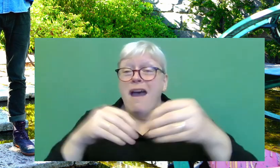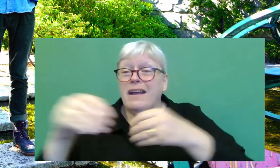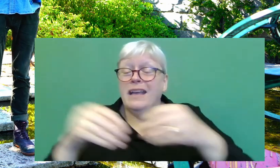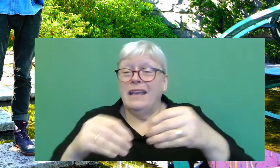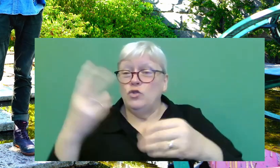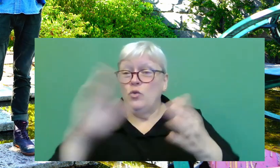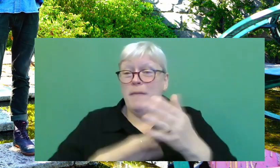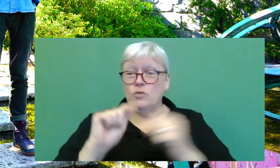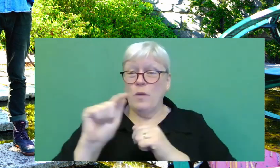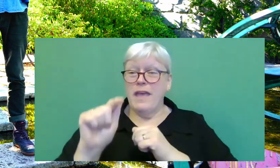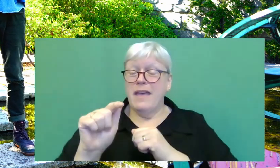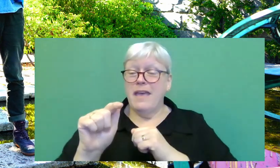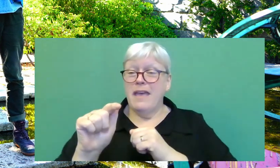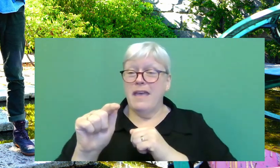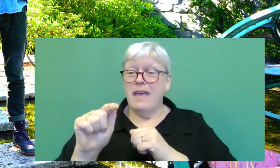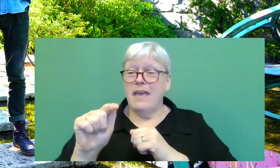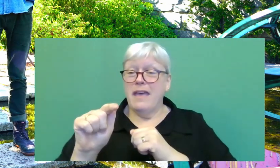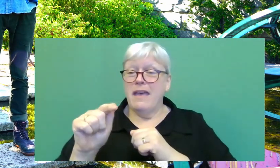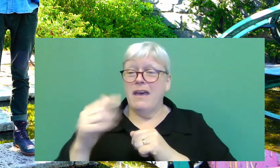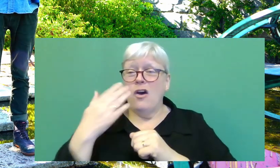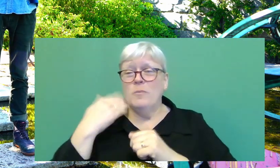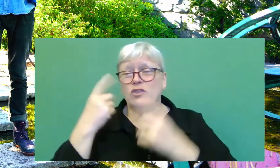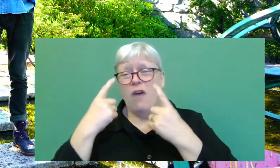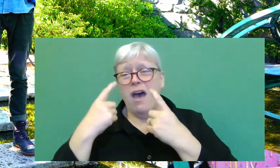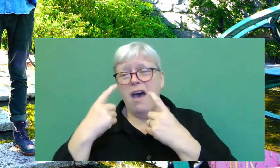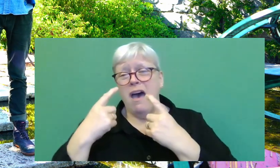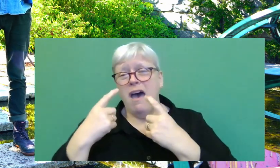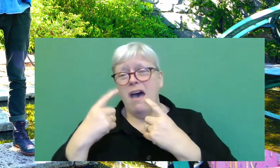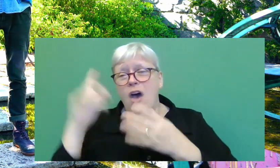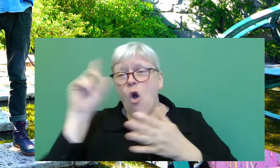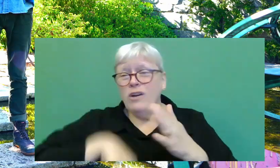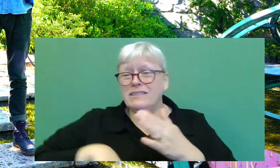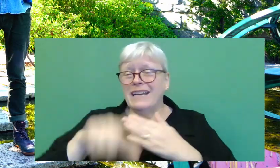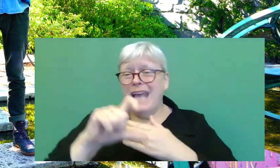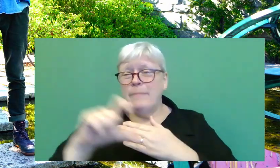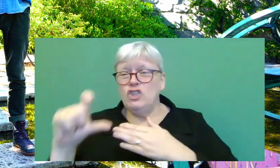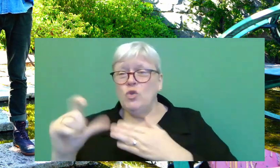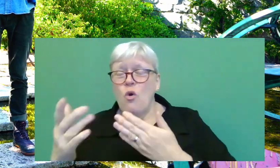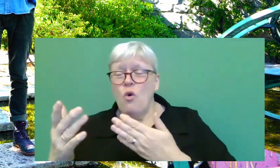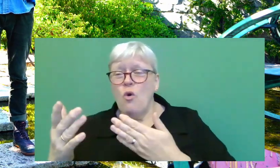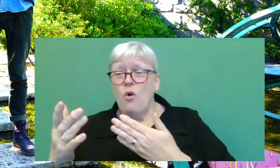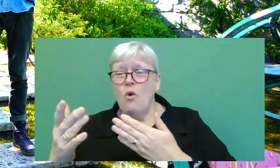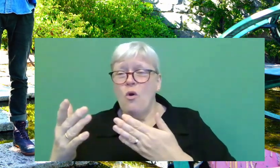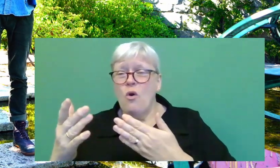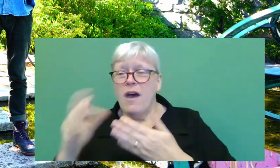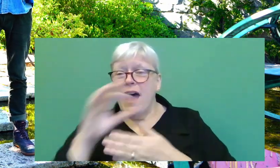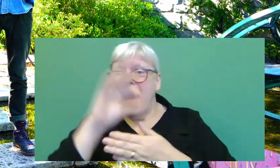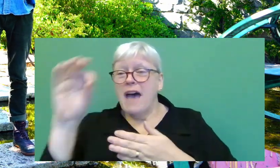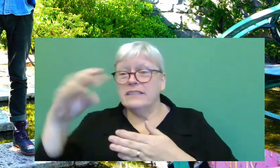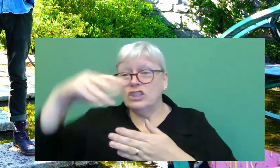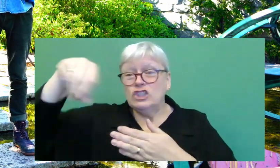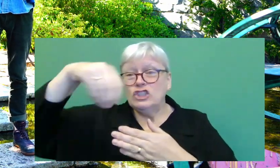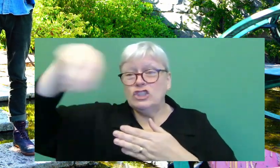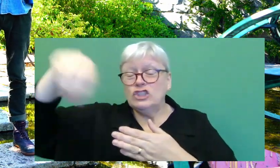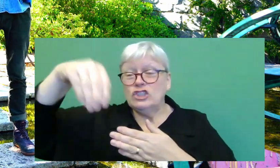crying, ordering a cappuccino, but ask for chocolate sprinkles all the same, because that's what I used to do, although I have no idea